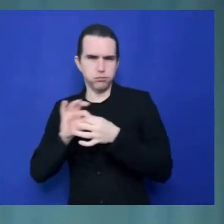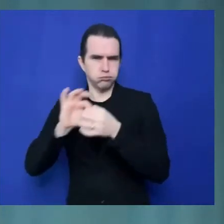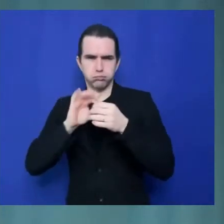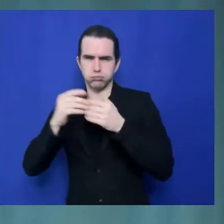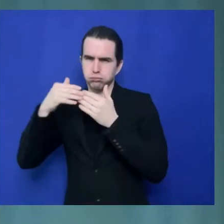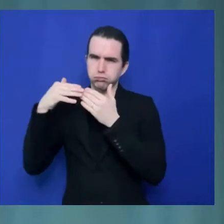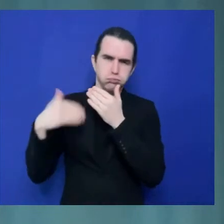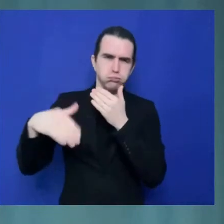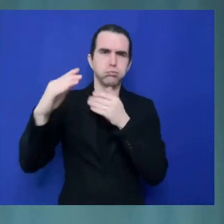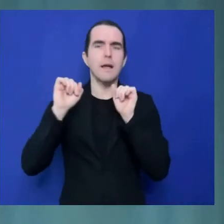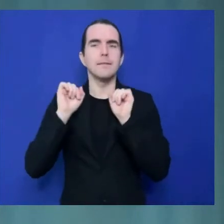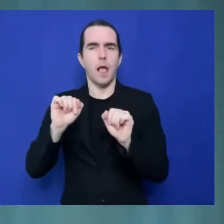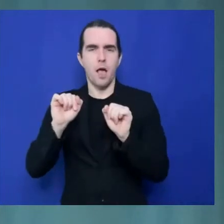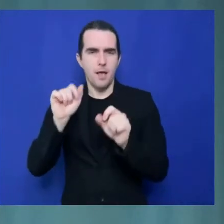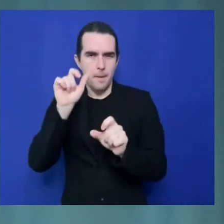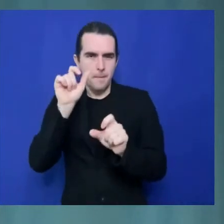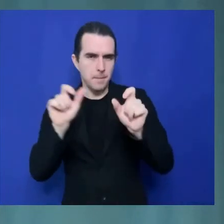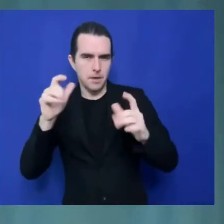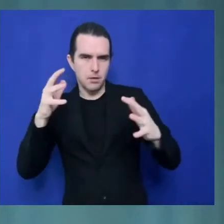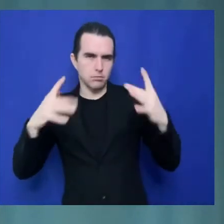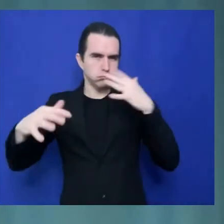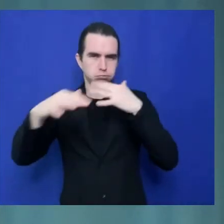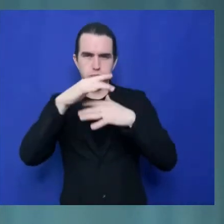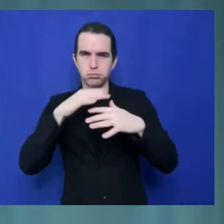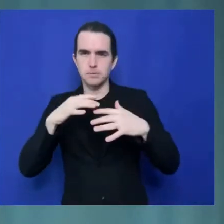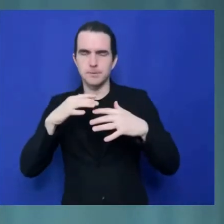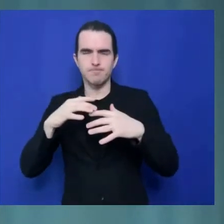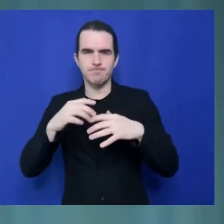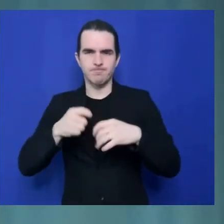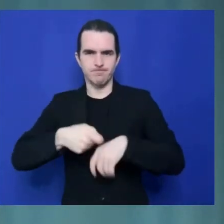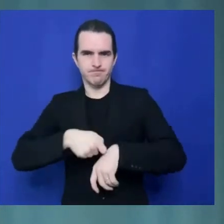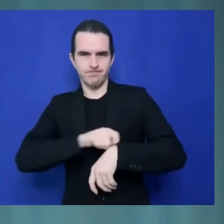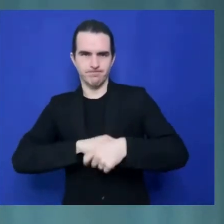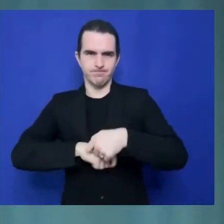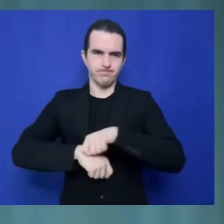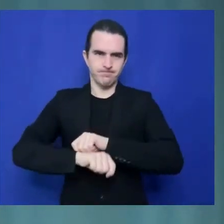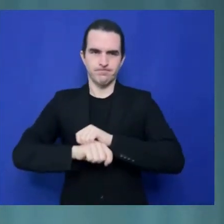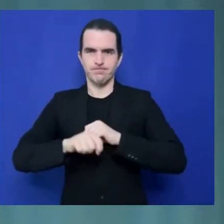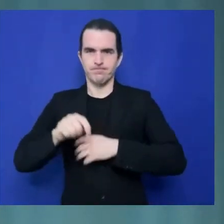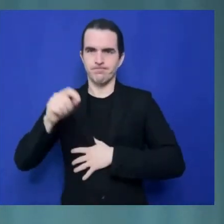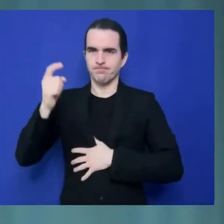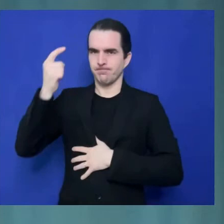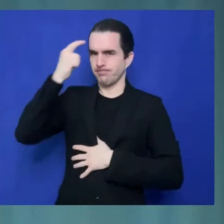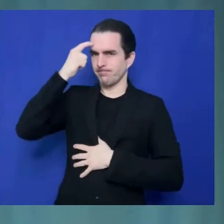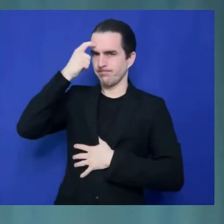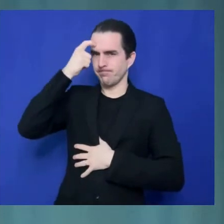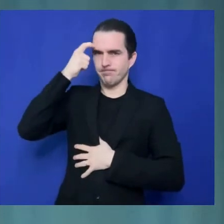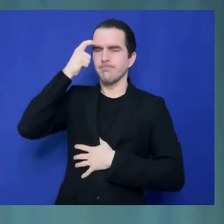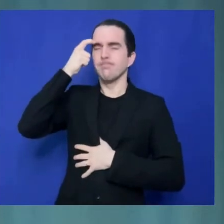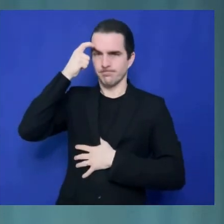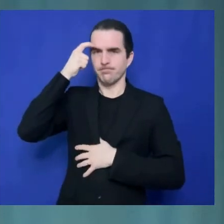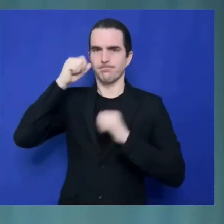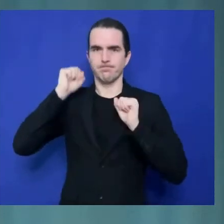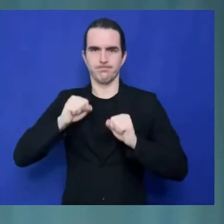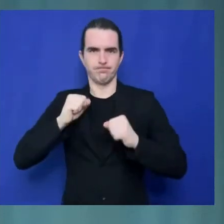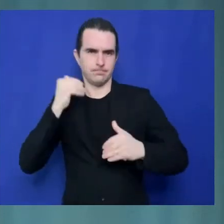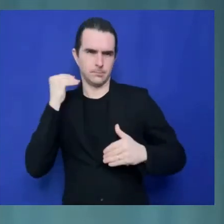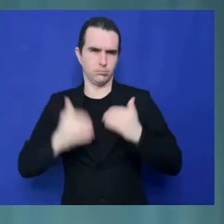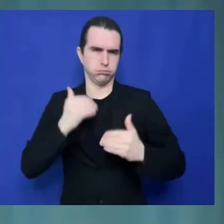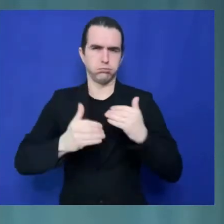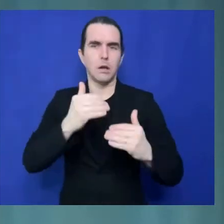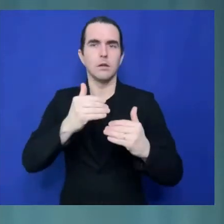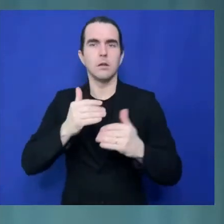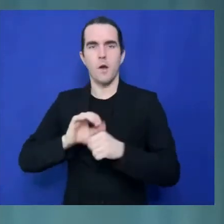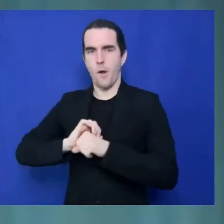memorial. It's situated on the Heldenplatz in downtown Vienna. And if you